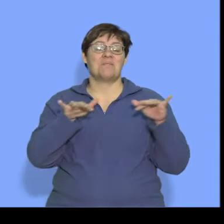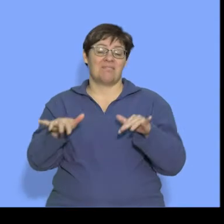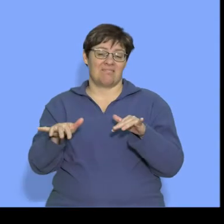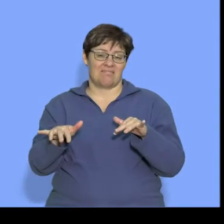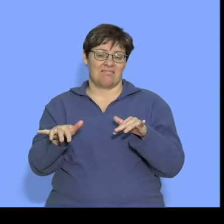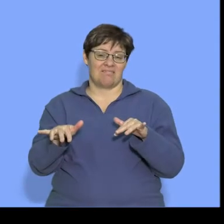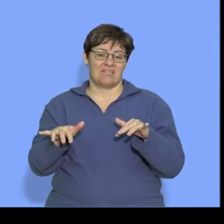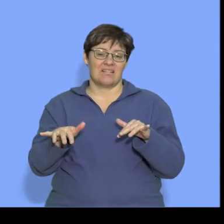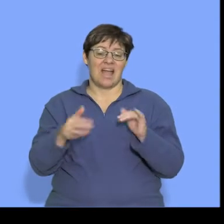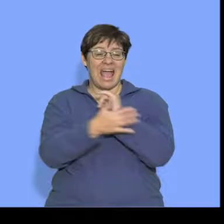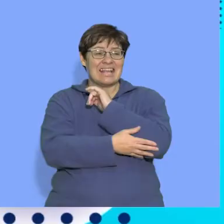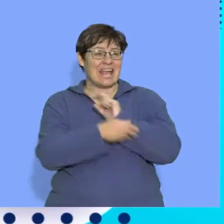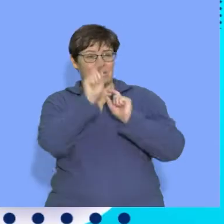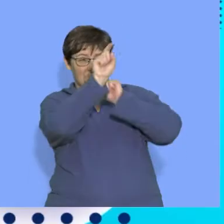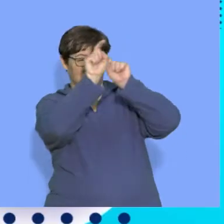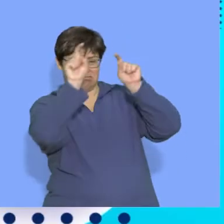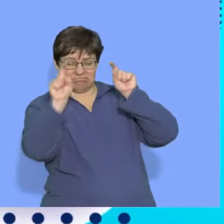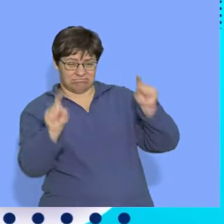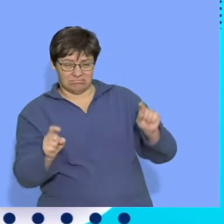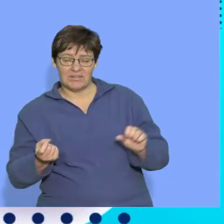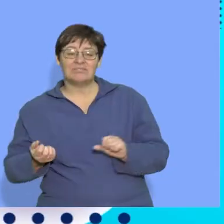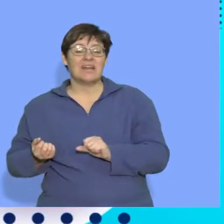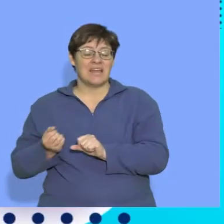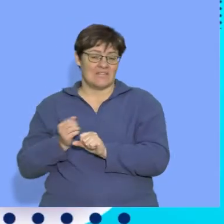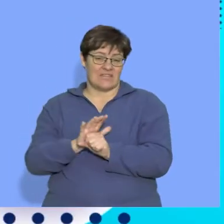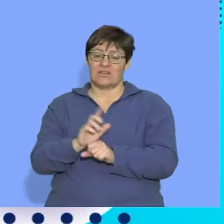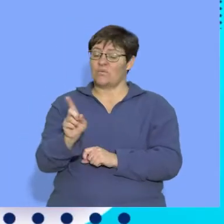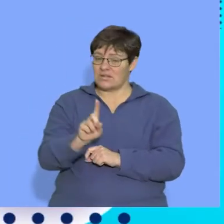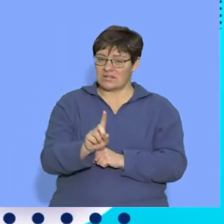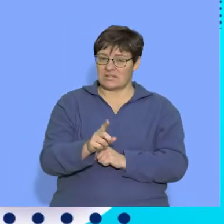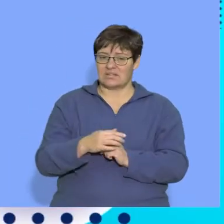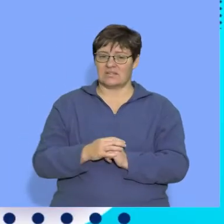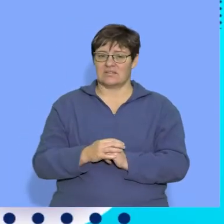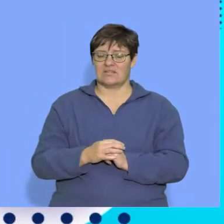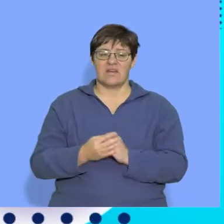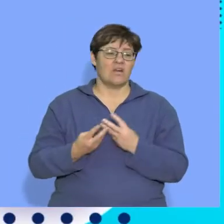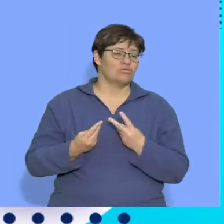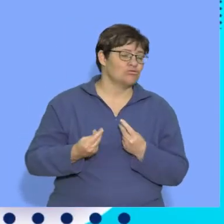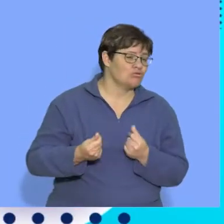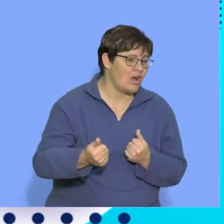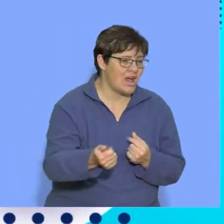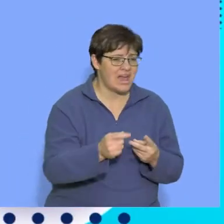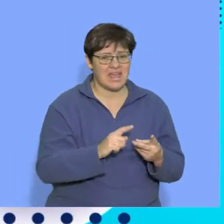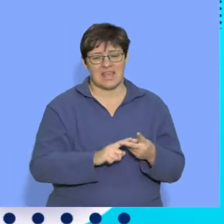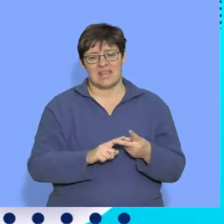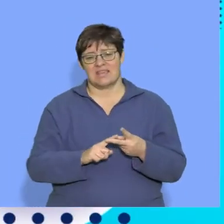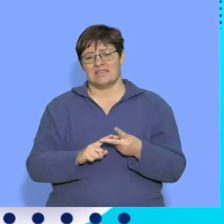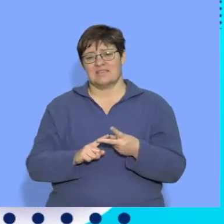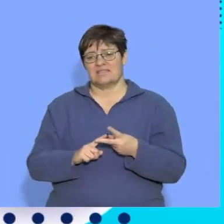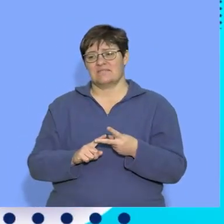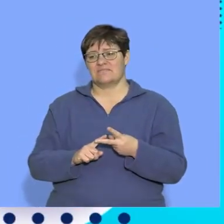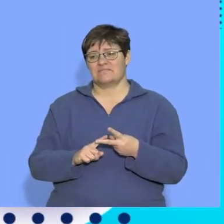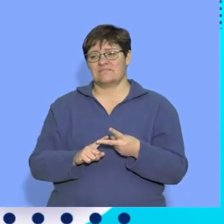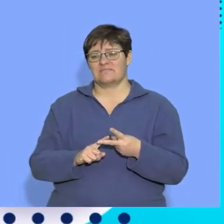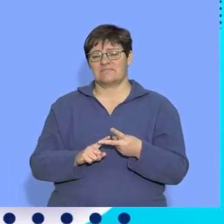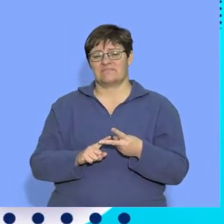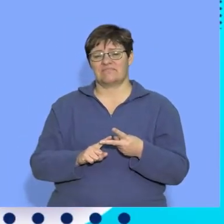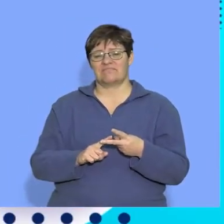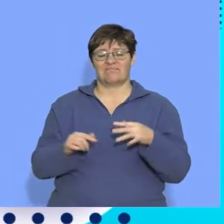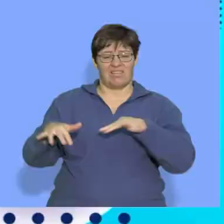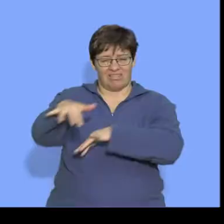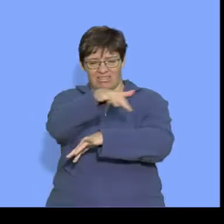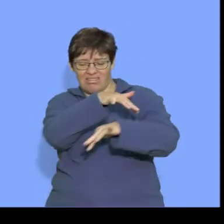around many countries in the world that are affected by famine, drought, as well as conditions